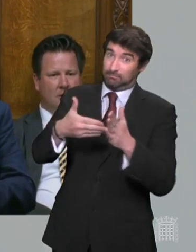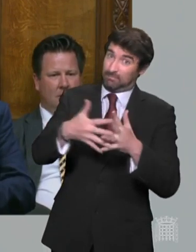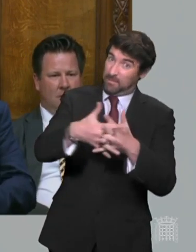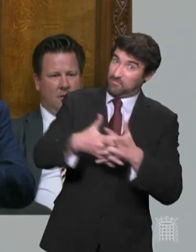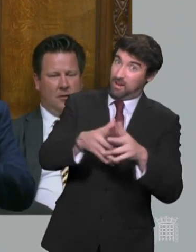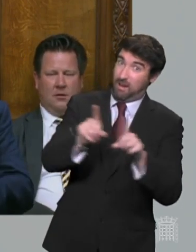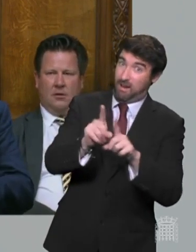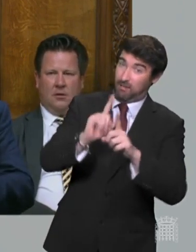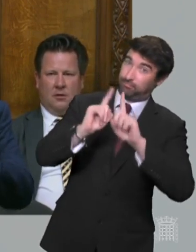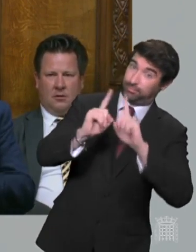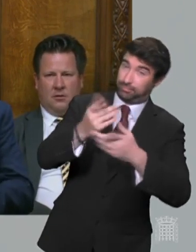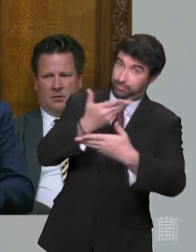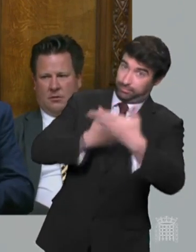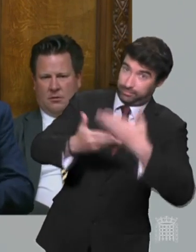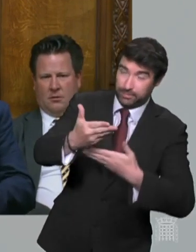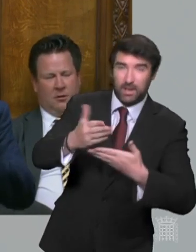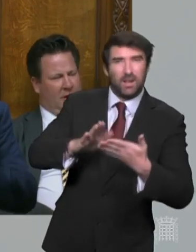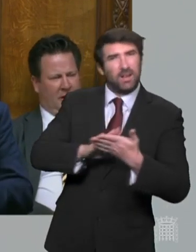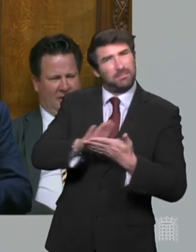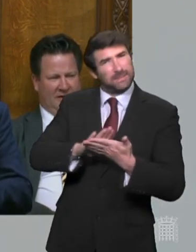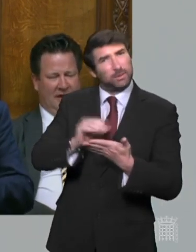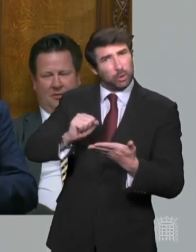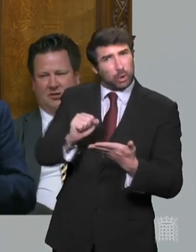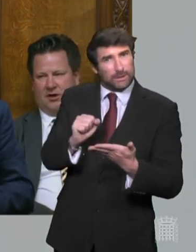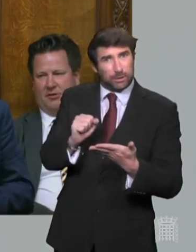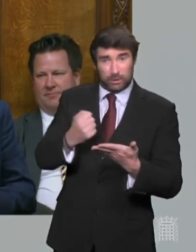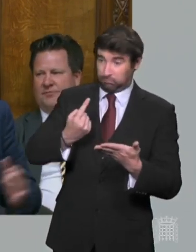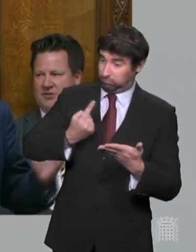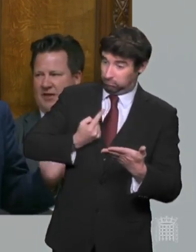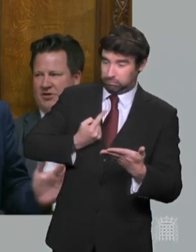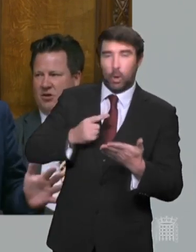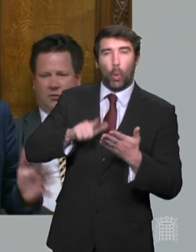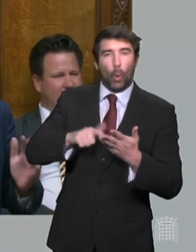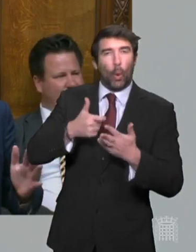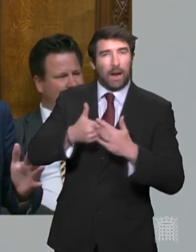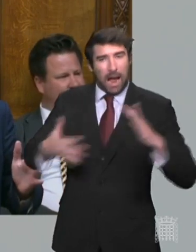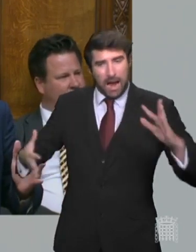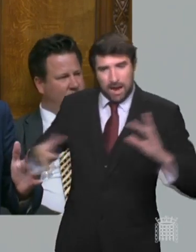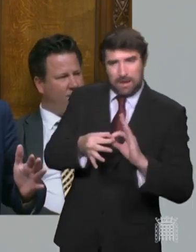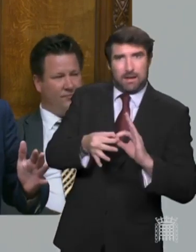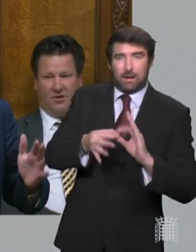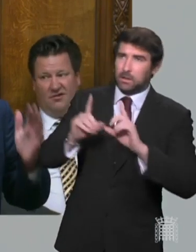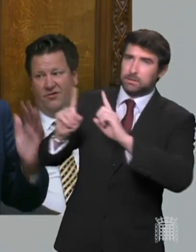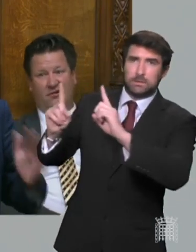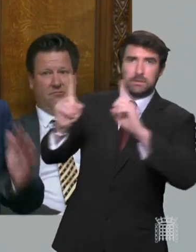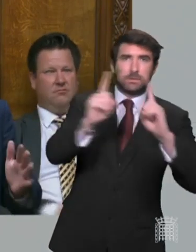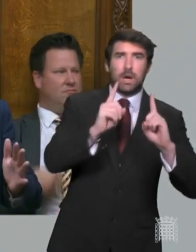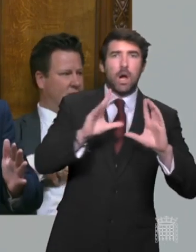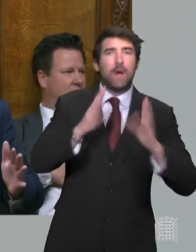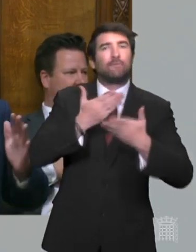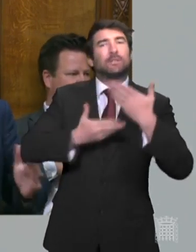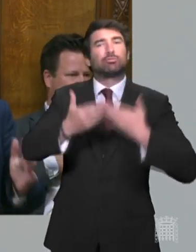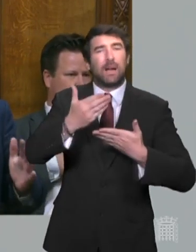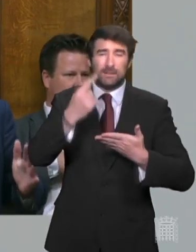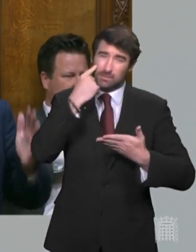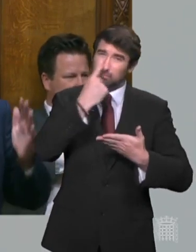me that the advantage to Scotland of negotiating together with the United Kingdom for free trade deals makes the case